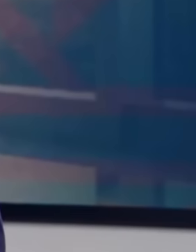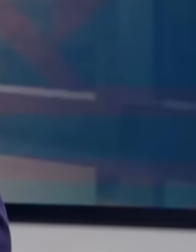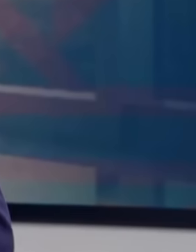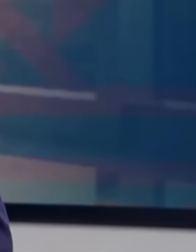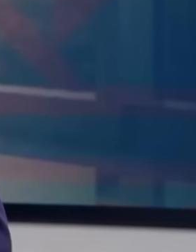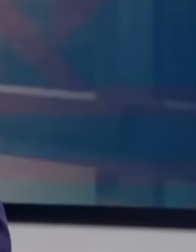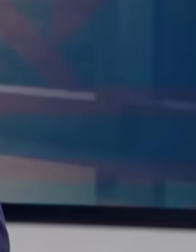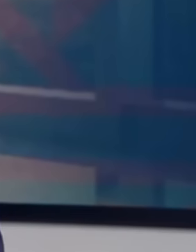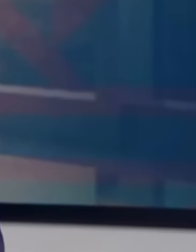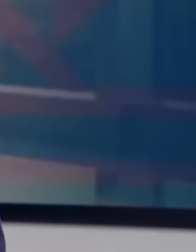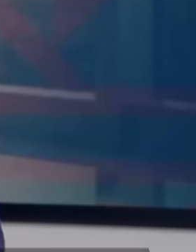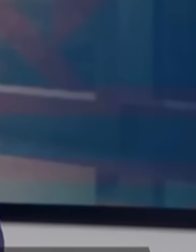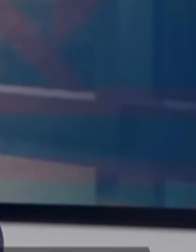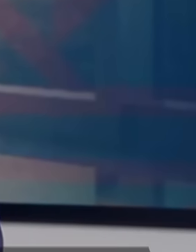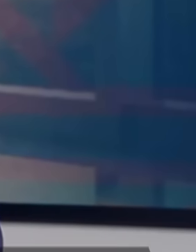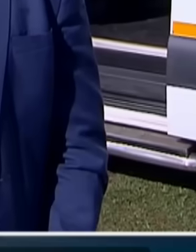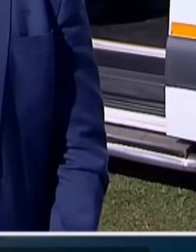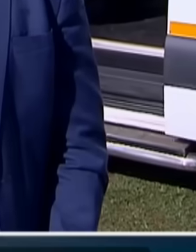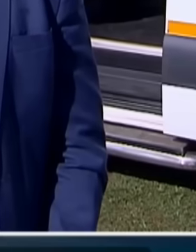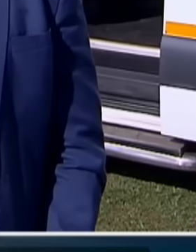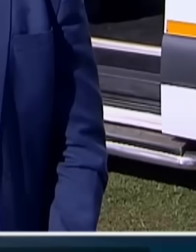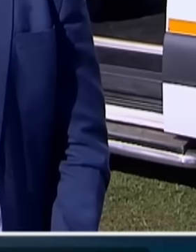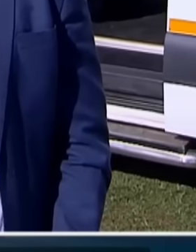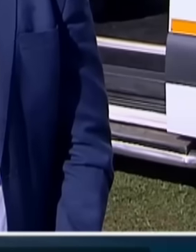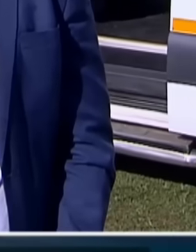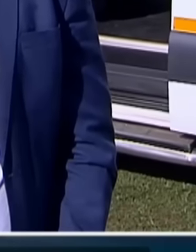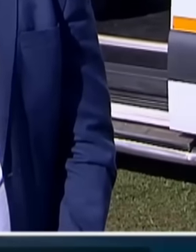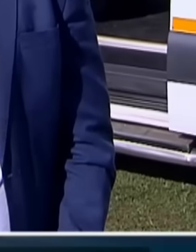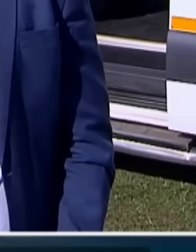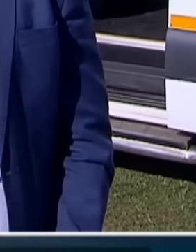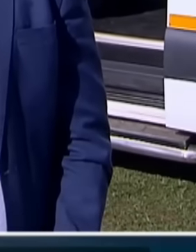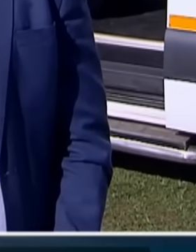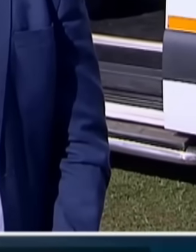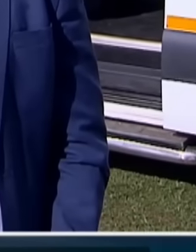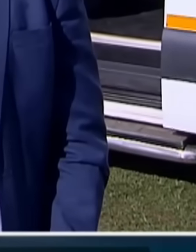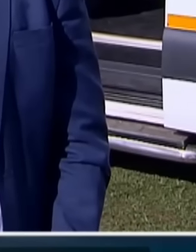a quick one to you, just to give us a sense of where you are and what's happening there.